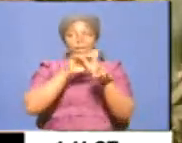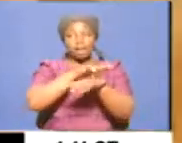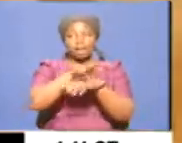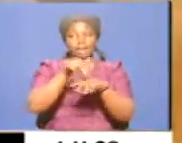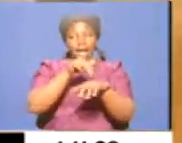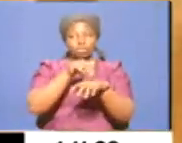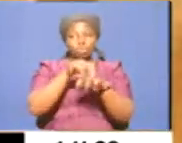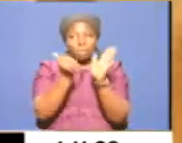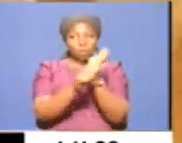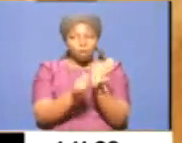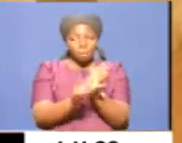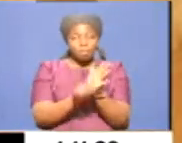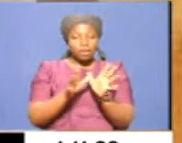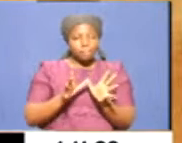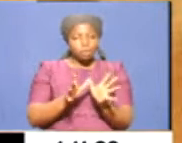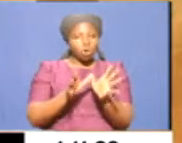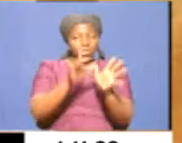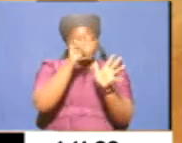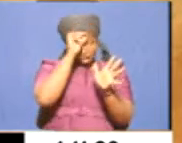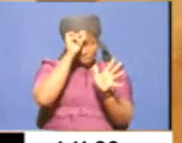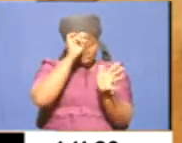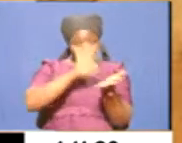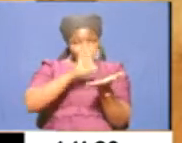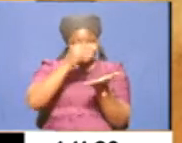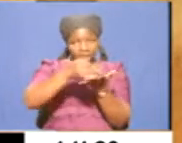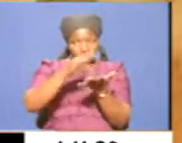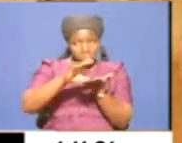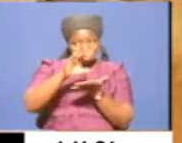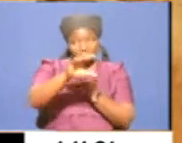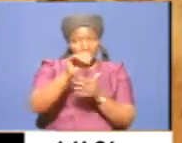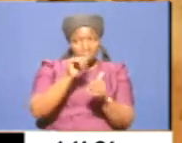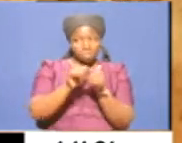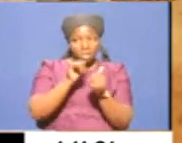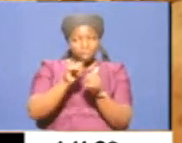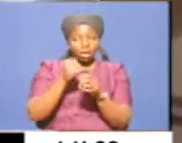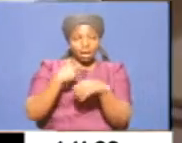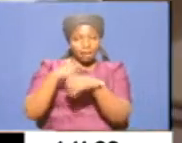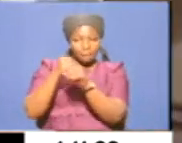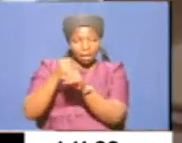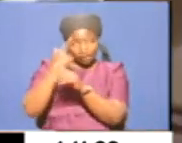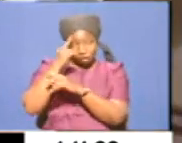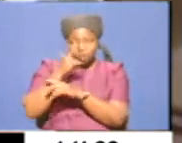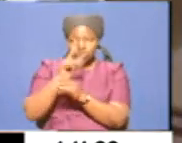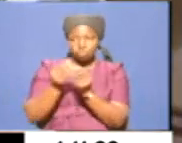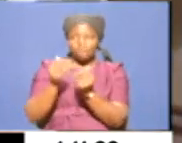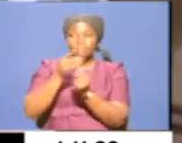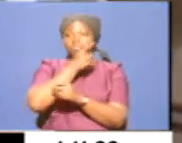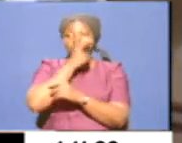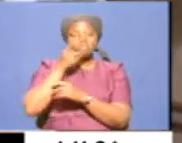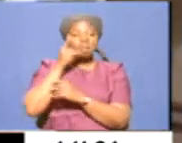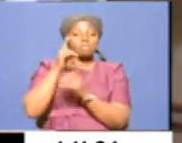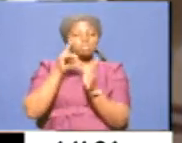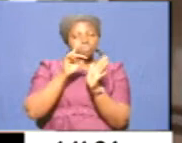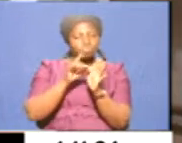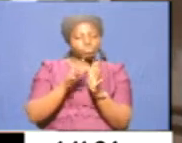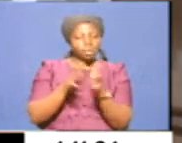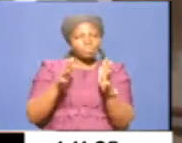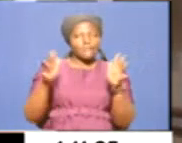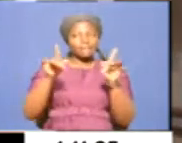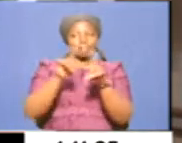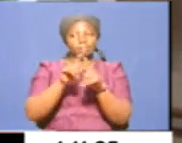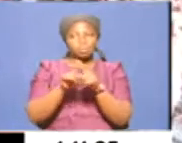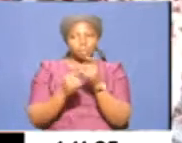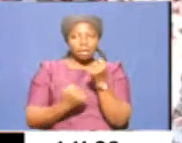would push the government to allocate some funds which were set aside for drought mitigation to expand and power the project